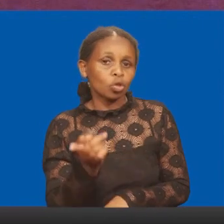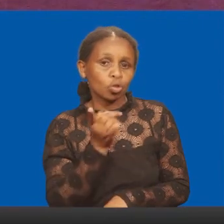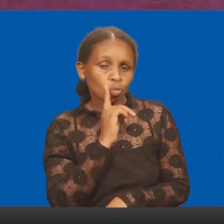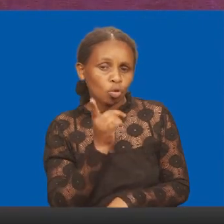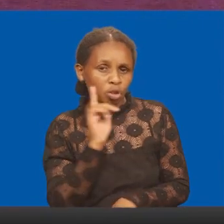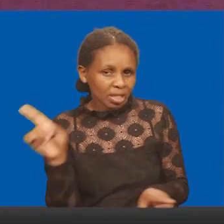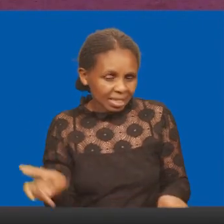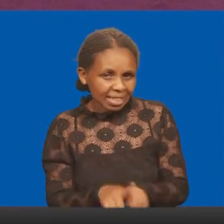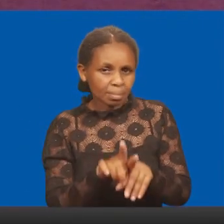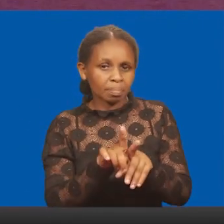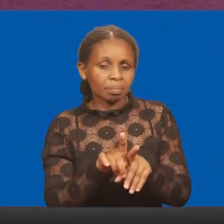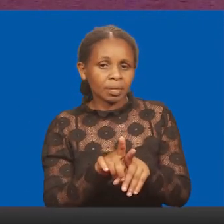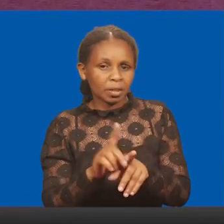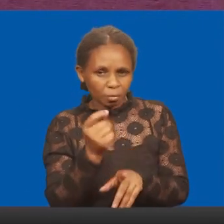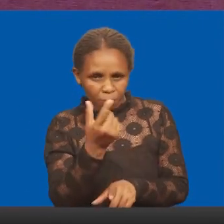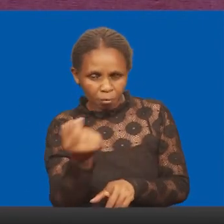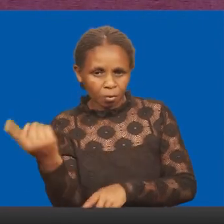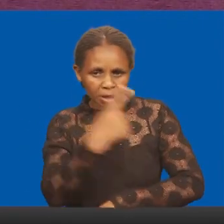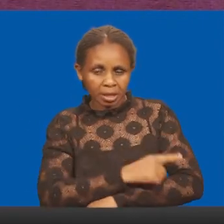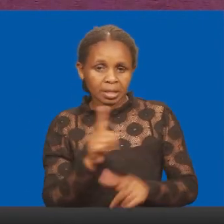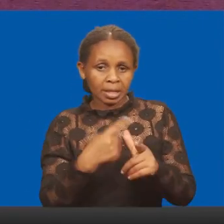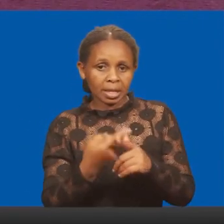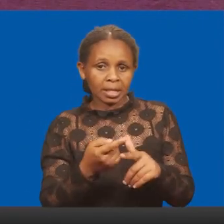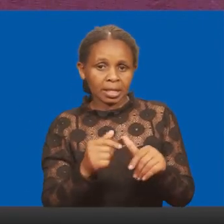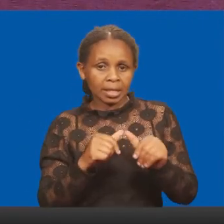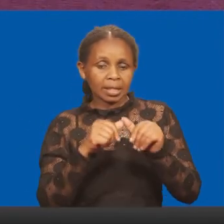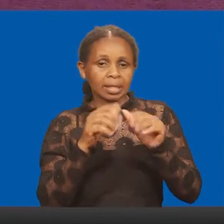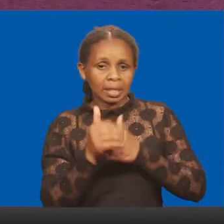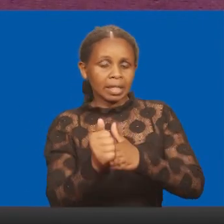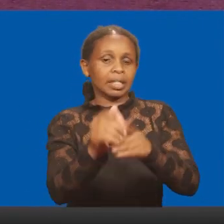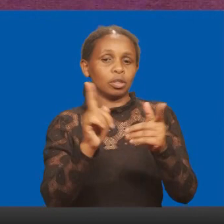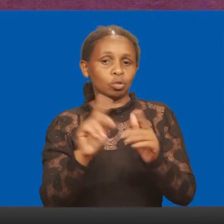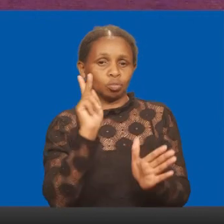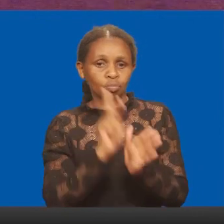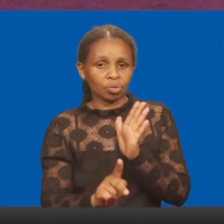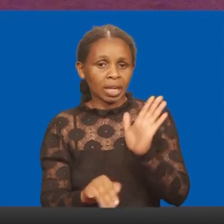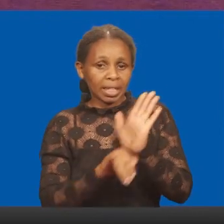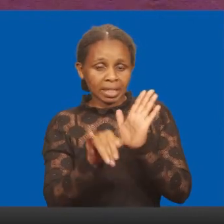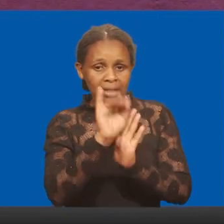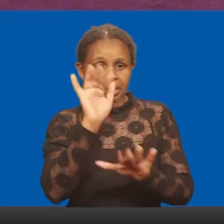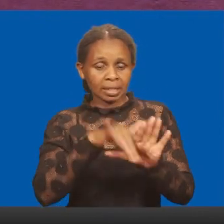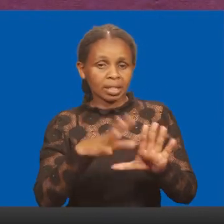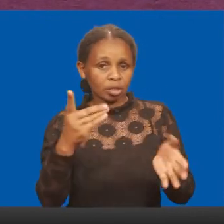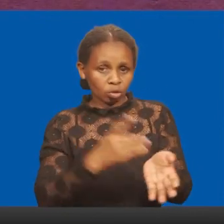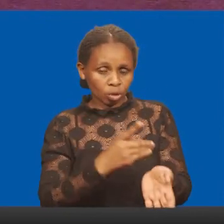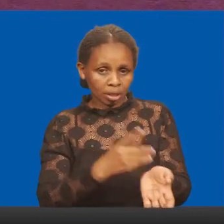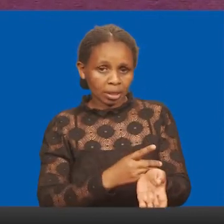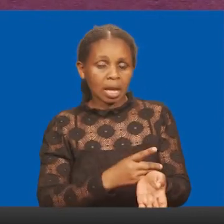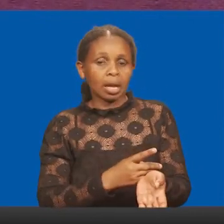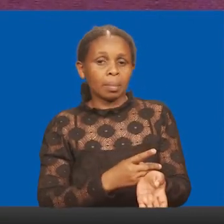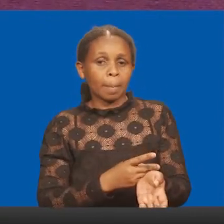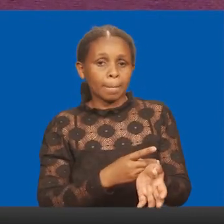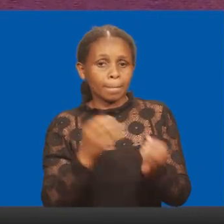a punch tomorrow, after a few days can end up into murder. An increase in drug